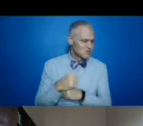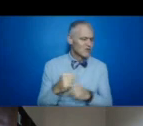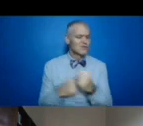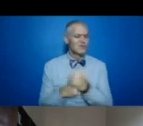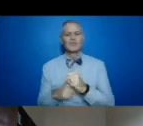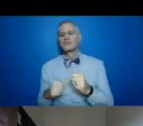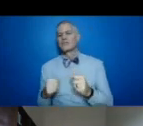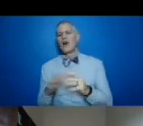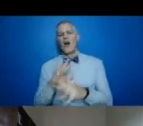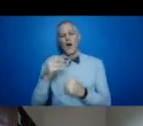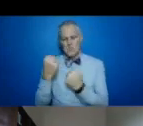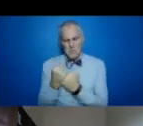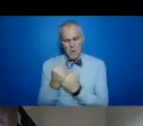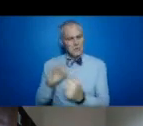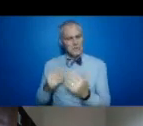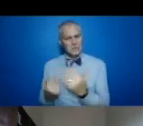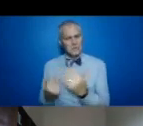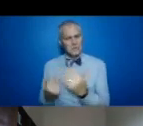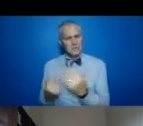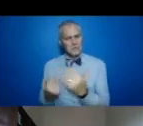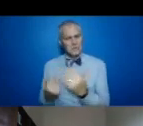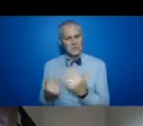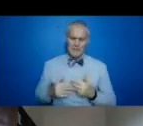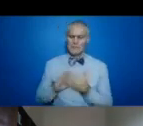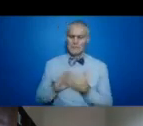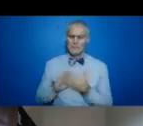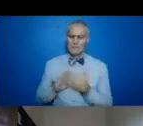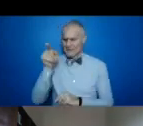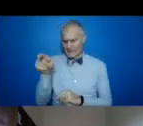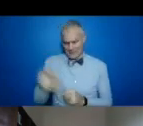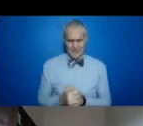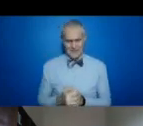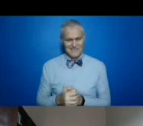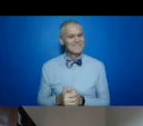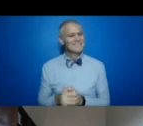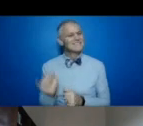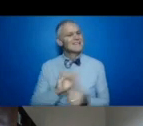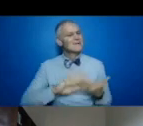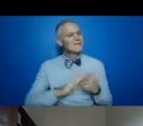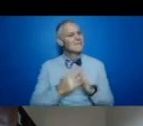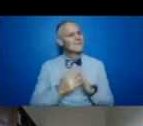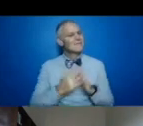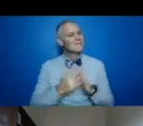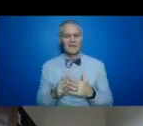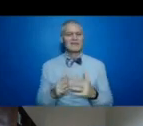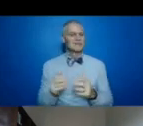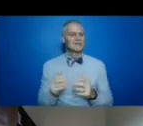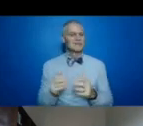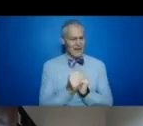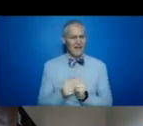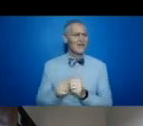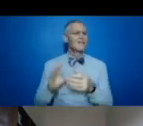in support of this new narrative of who you're going to be. The same thing happens in community. We have to do that together. We name the